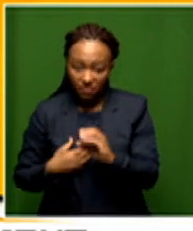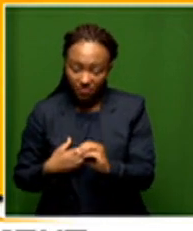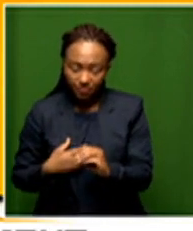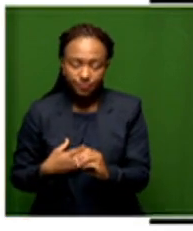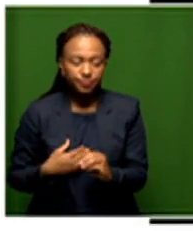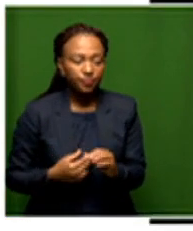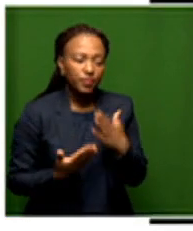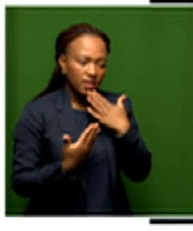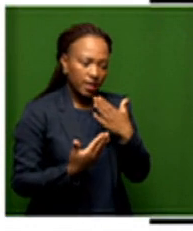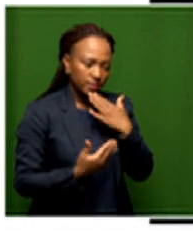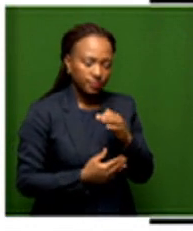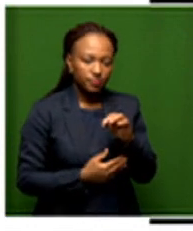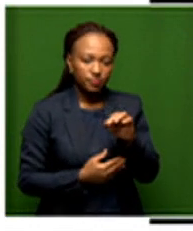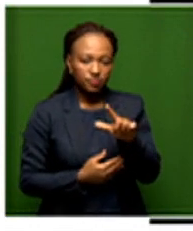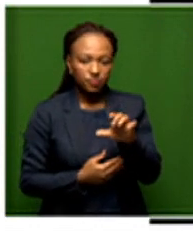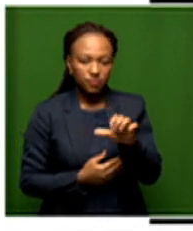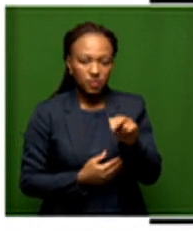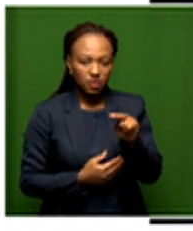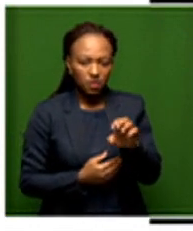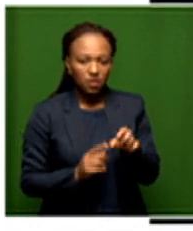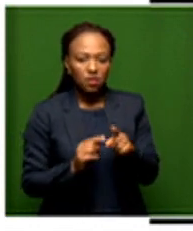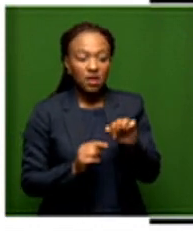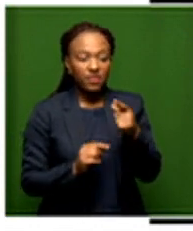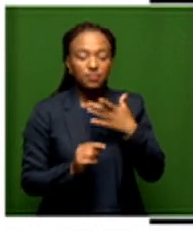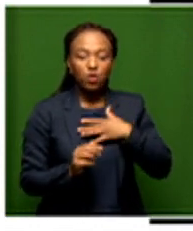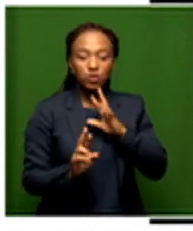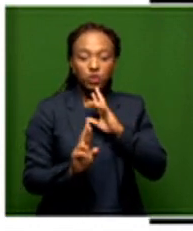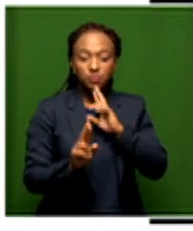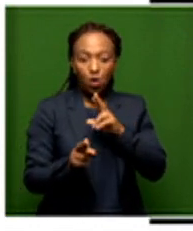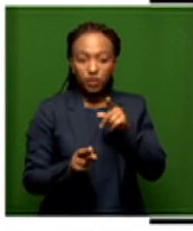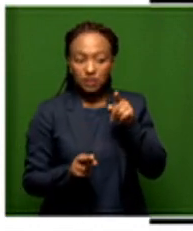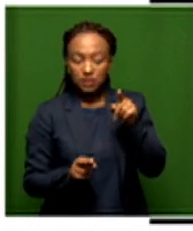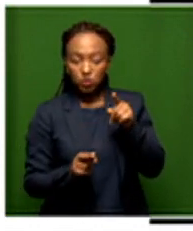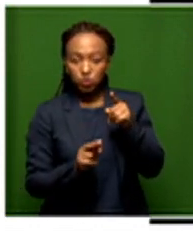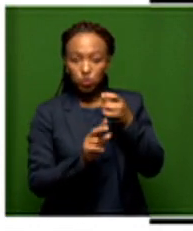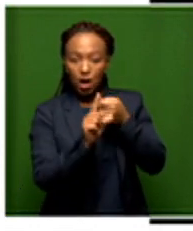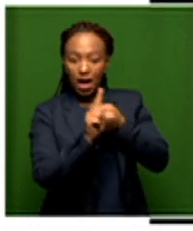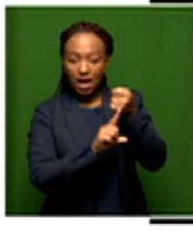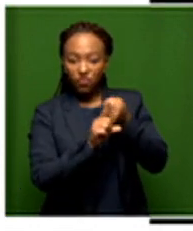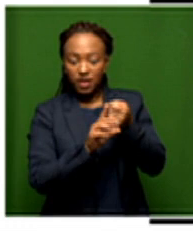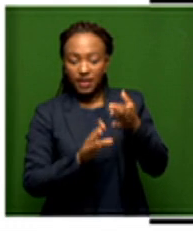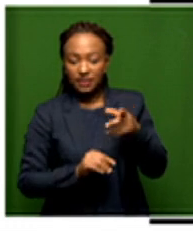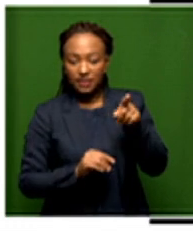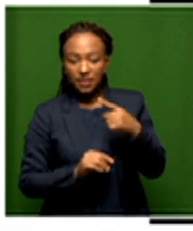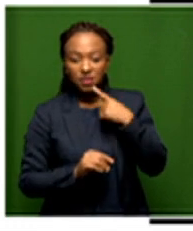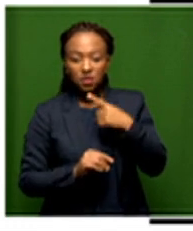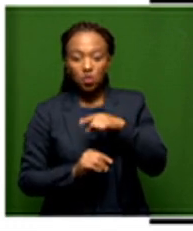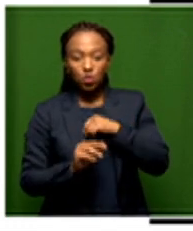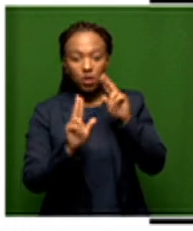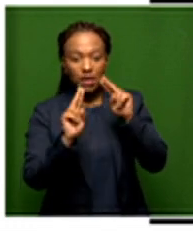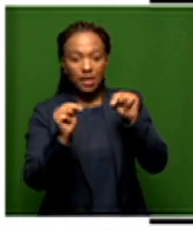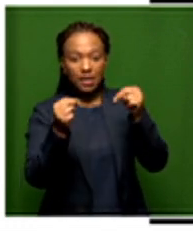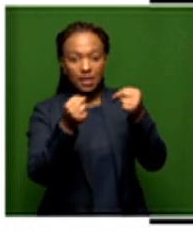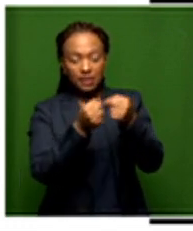Thanks, Leanne. I first need to respond to Advocate Hoffman's last comment. I'm really surprised that he is suggesting that the National Director of